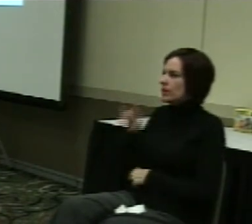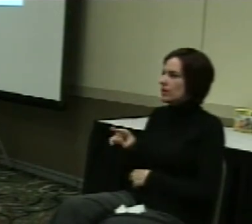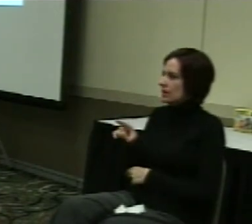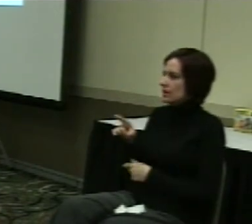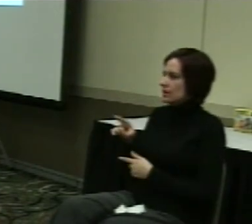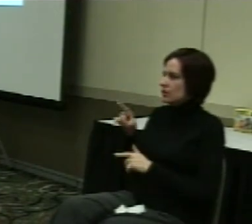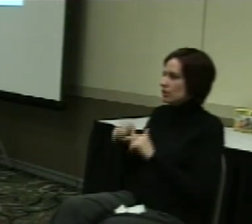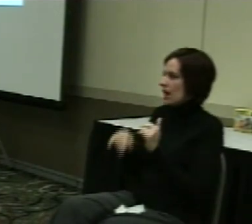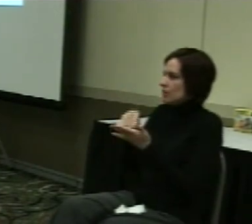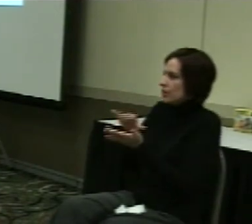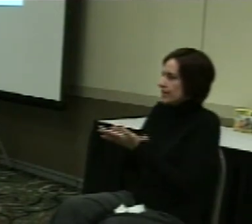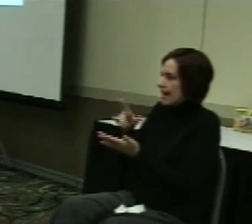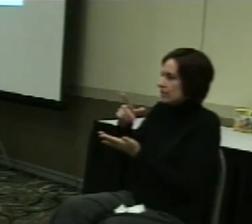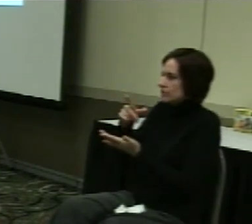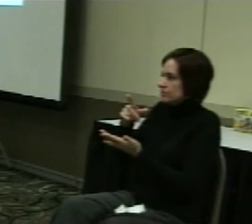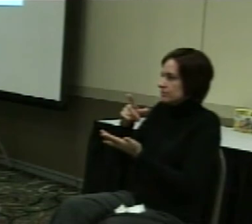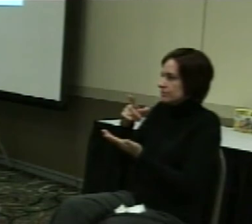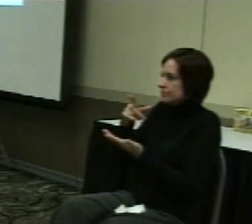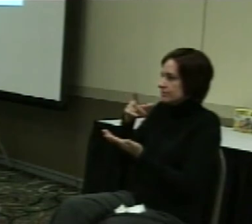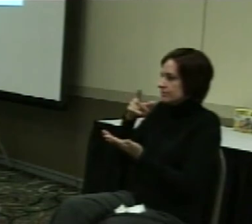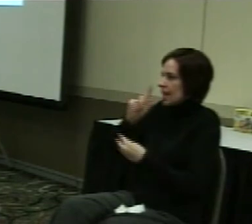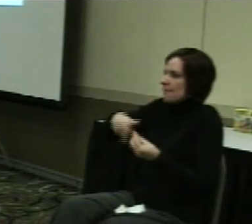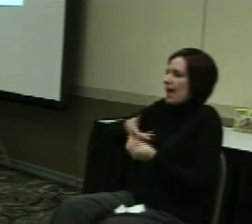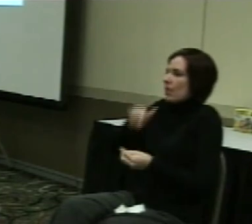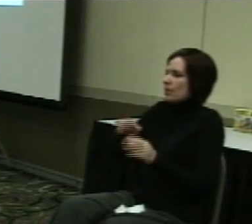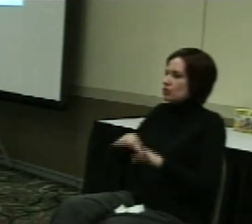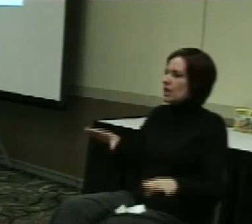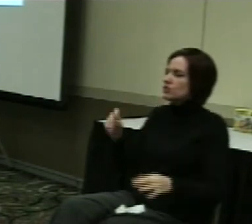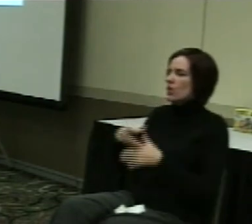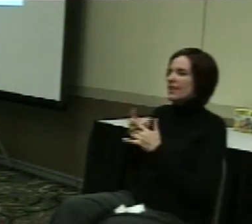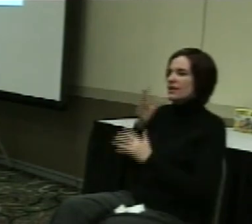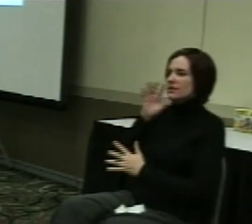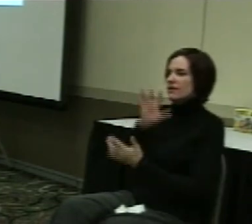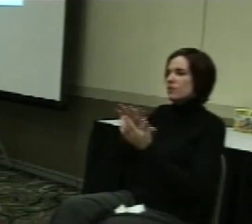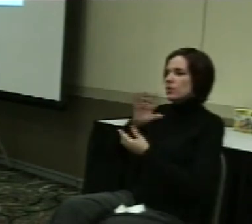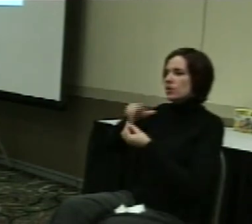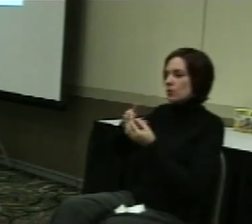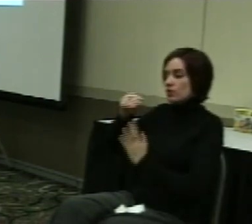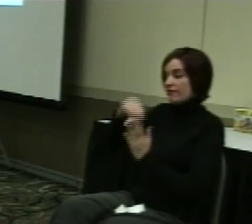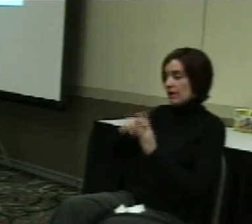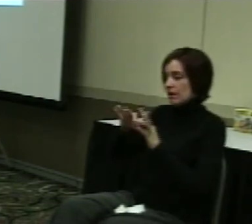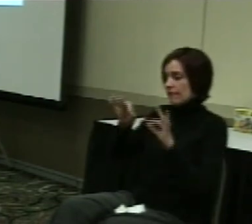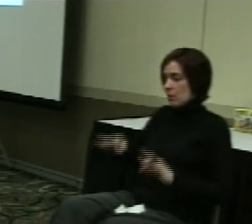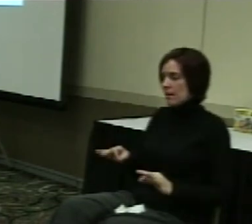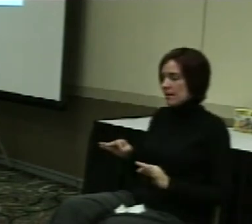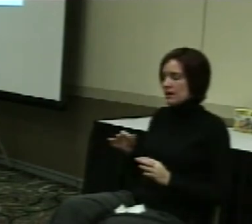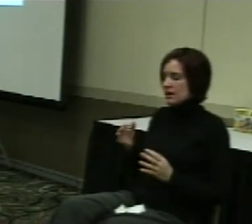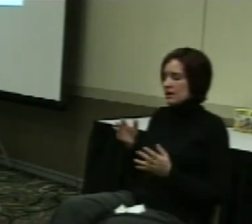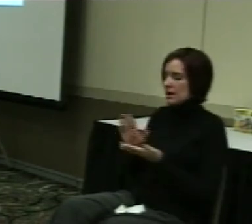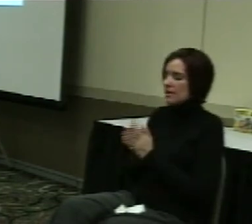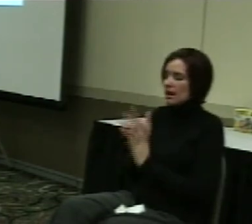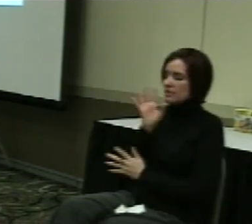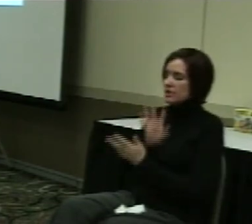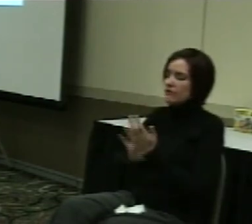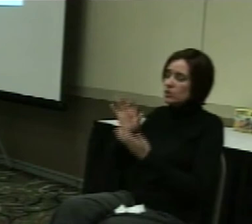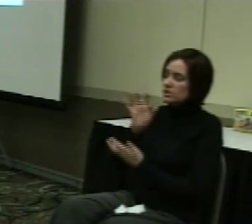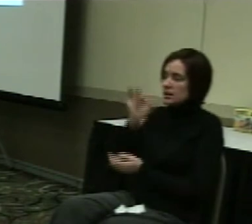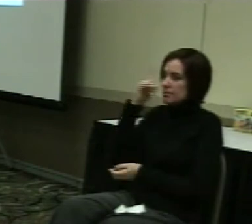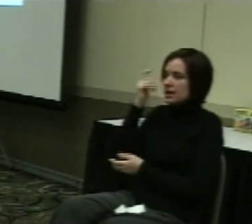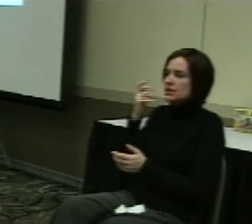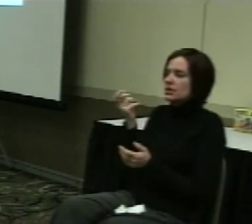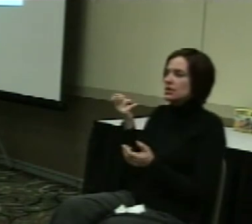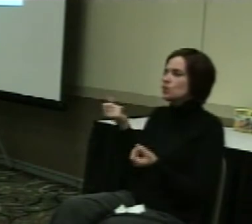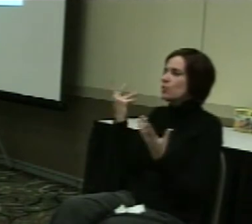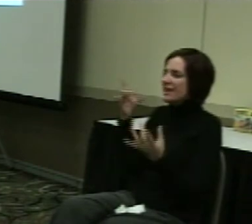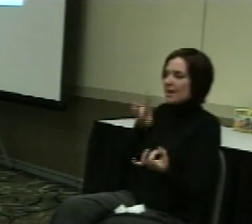child. You know, so that's what's confusing when you fill out the forms and stuff that, you know, it gets kind of confusing because there's too